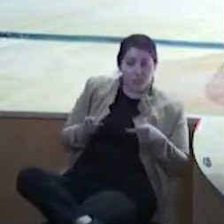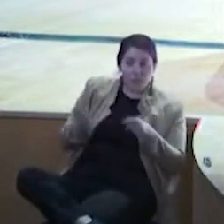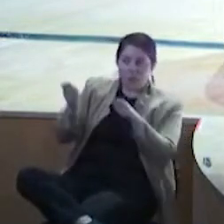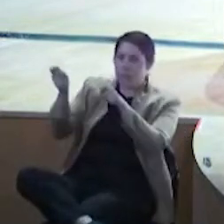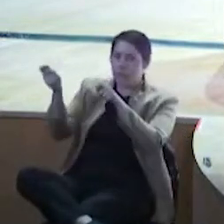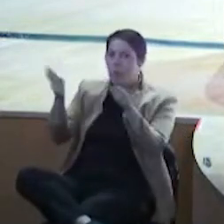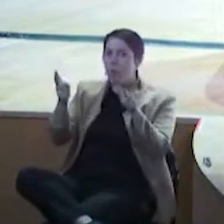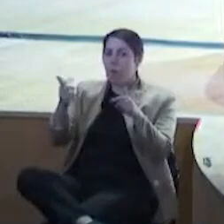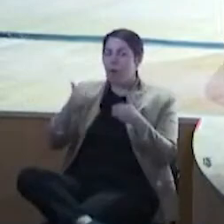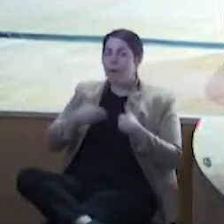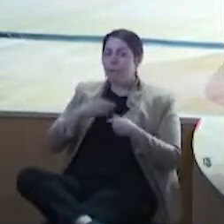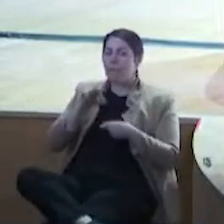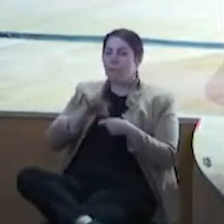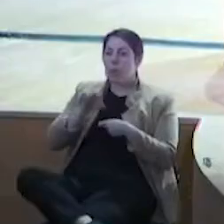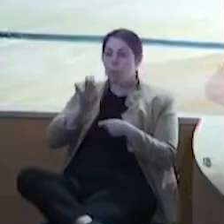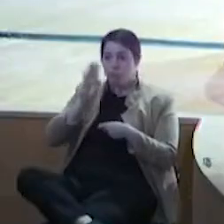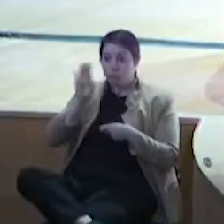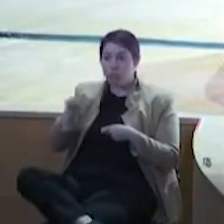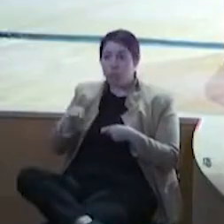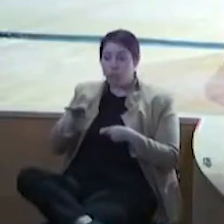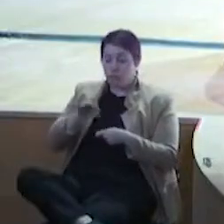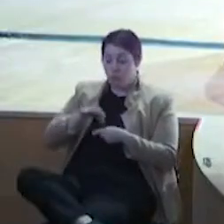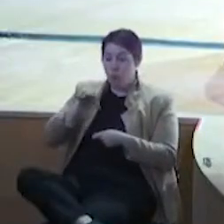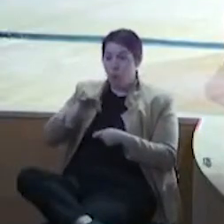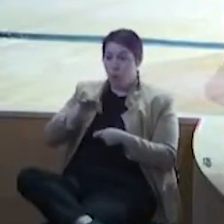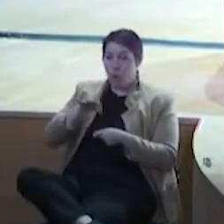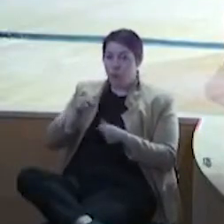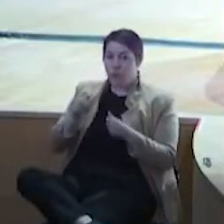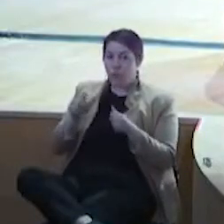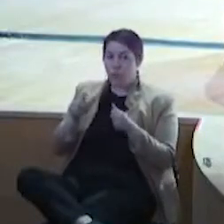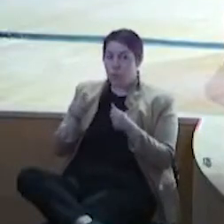vote, and that vote is with your dollar.